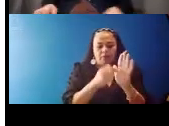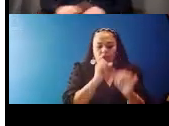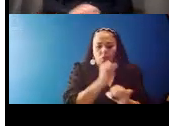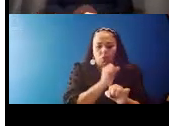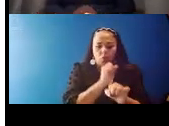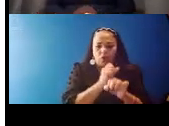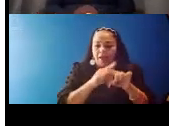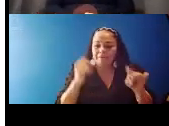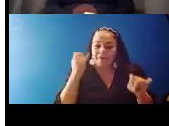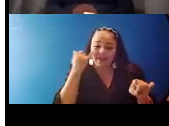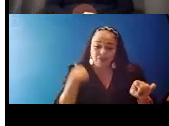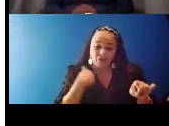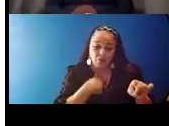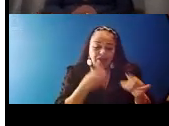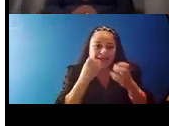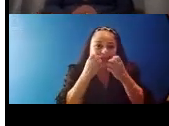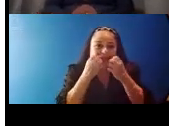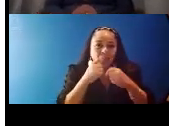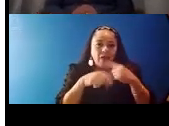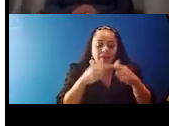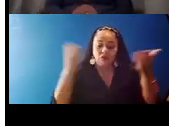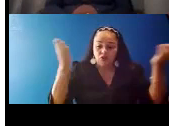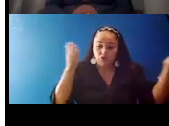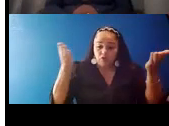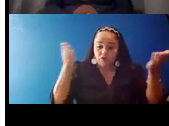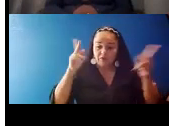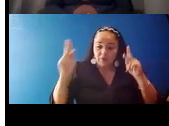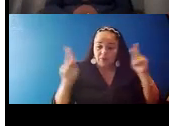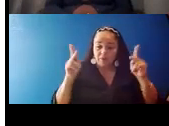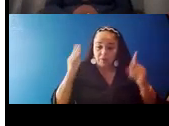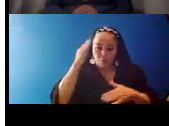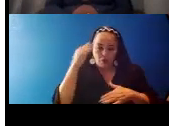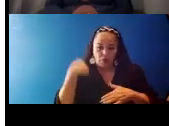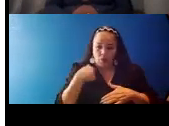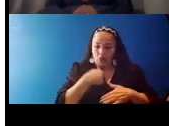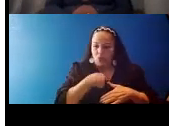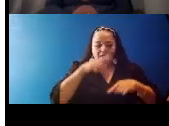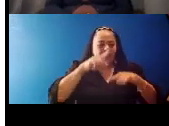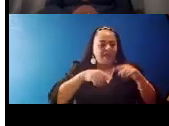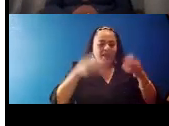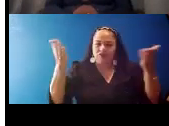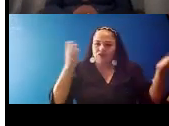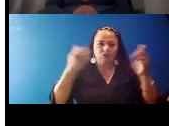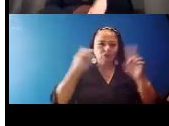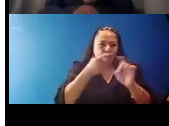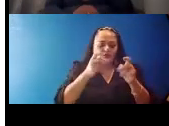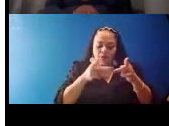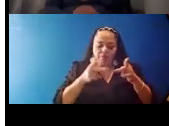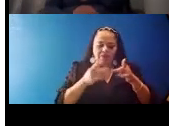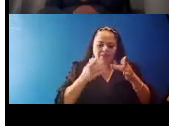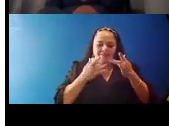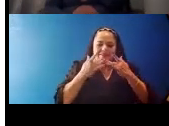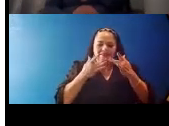we care so much about service of people, we know that we can't serve from a place of deficit, right? We can really only serve from a place